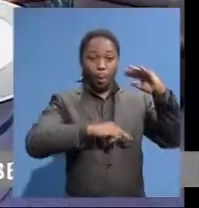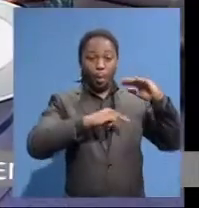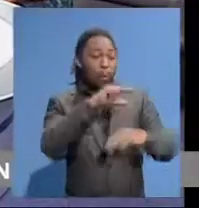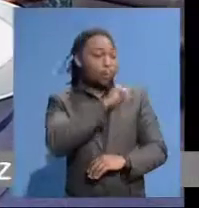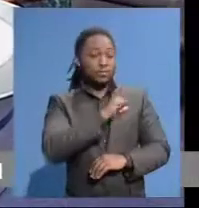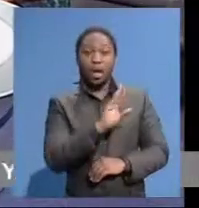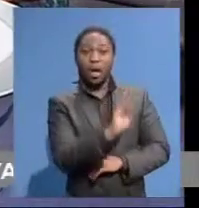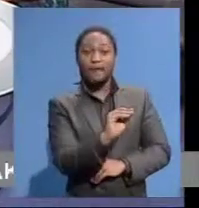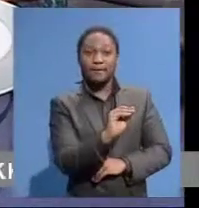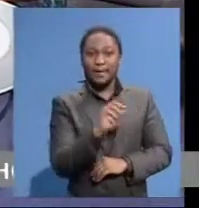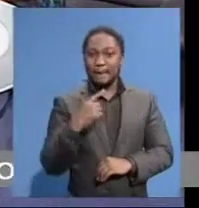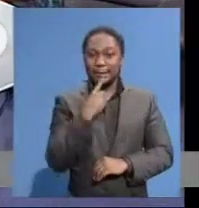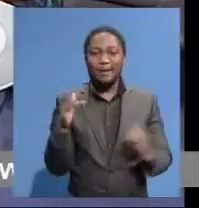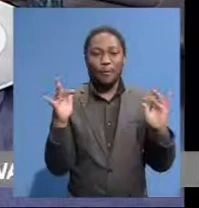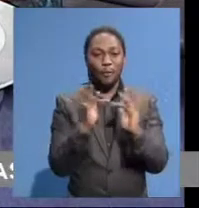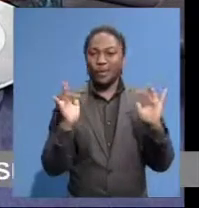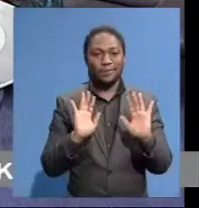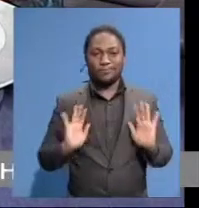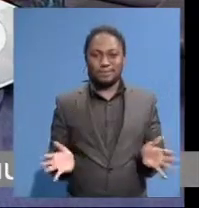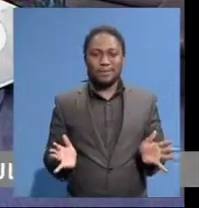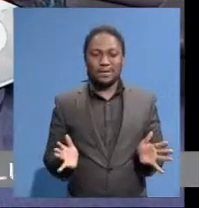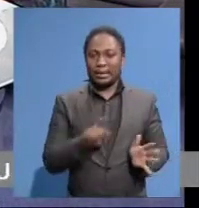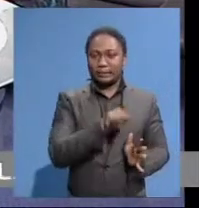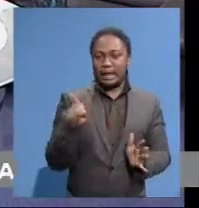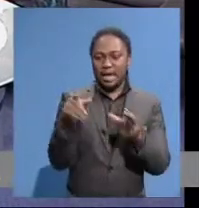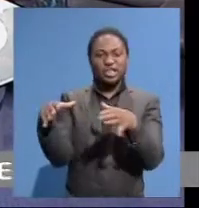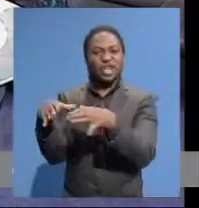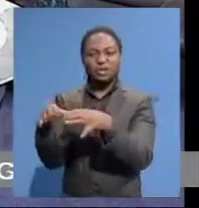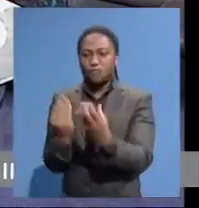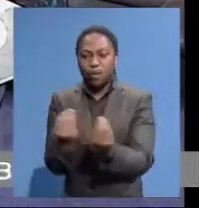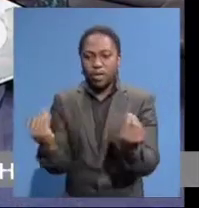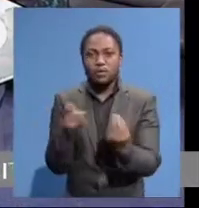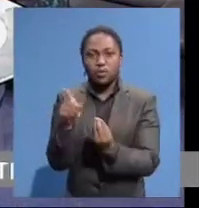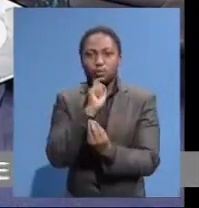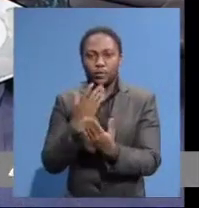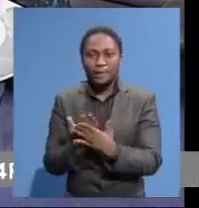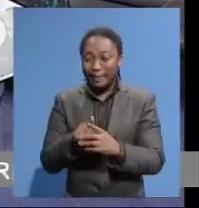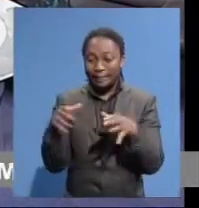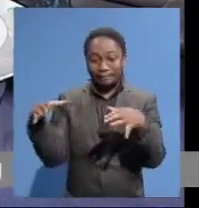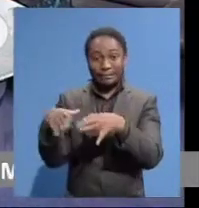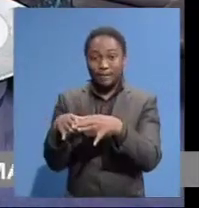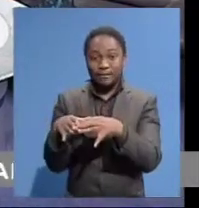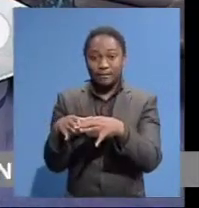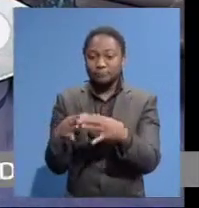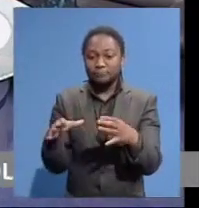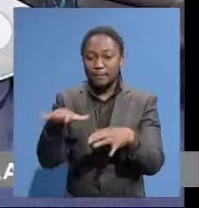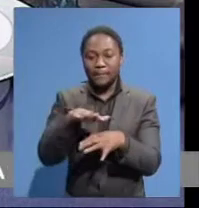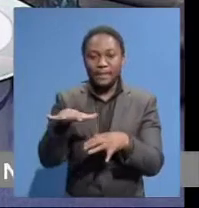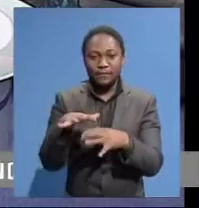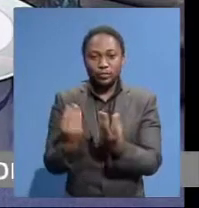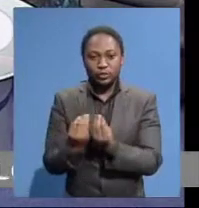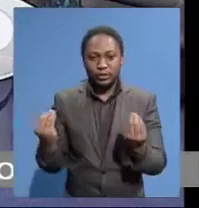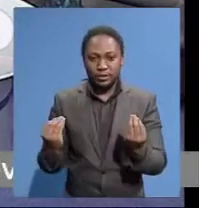find it's a hospital and there's a children's section. And even that children's section does not have the